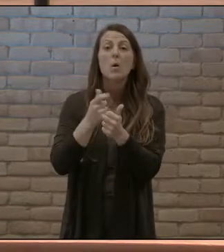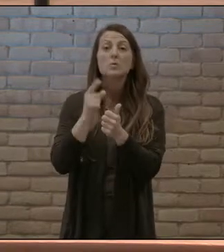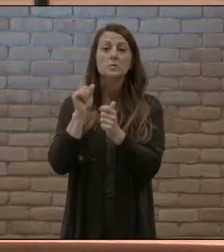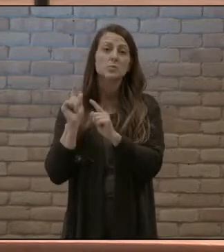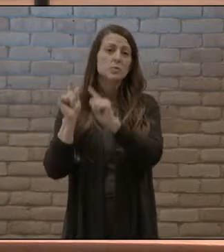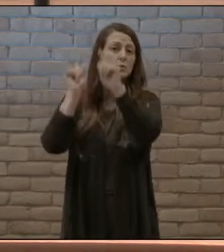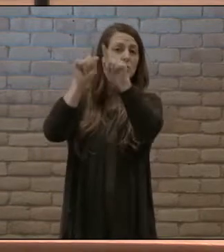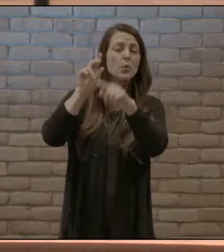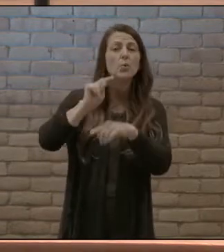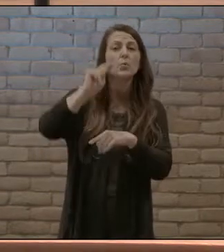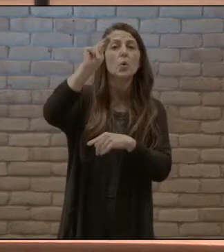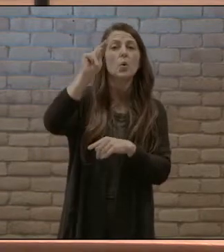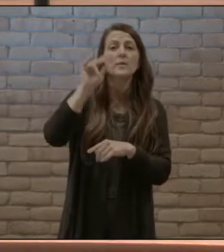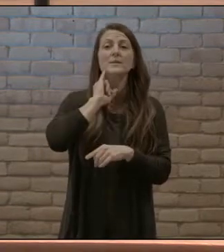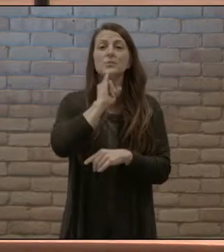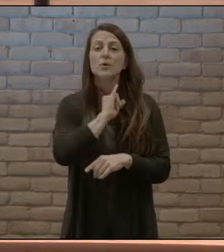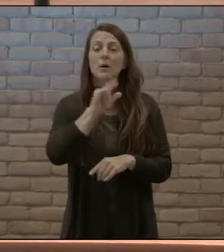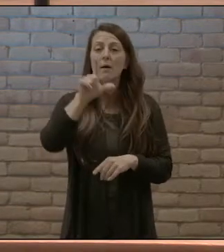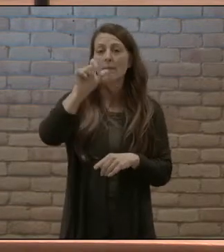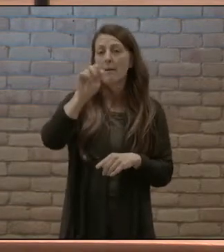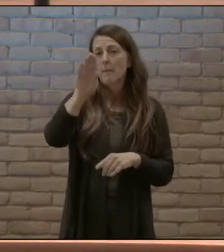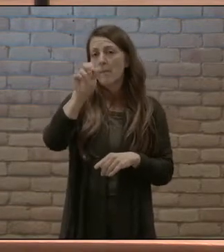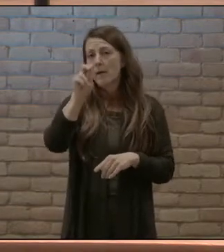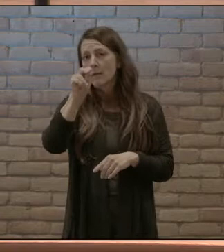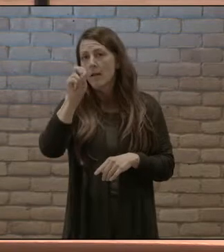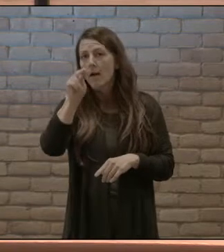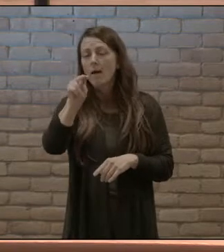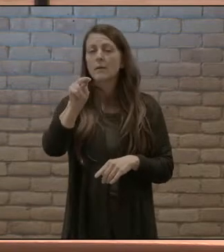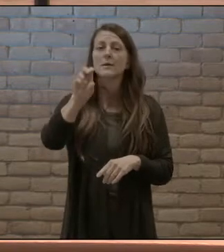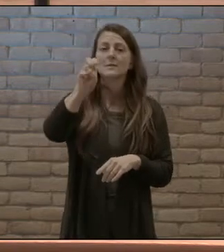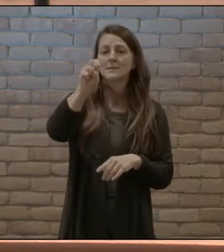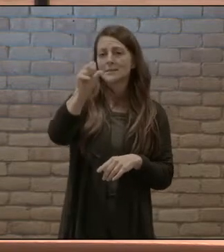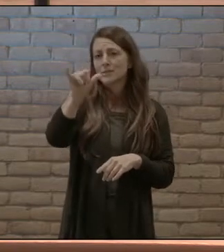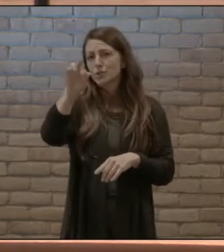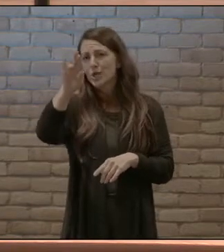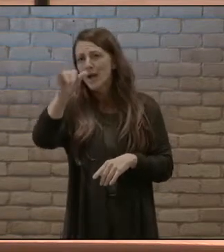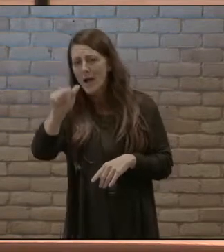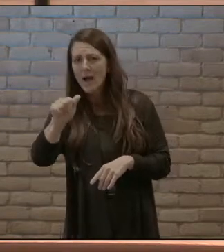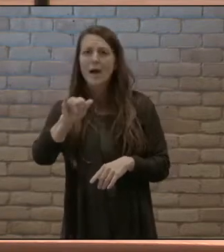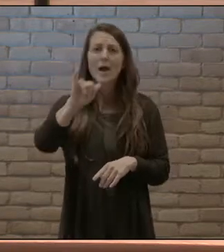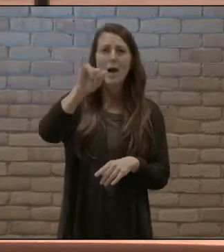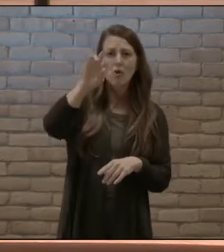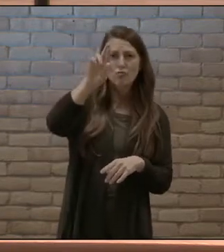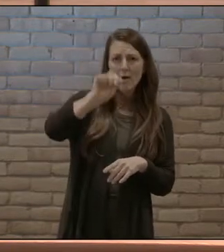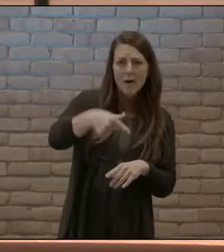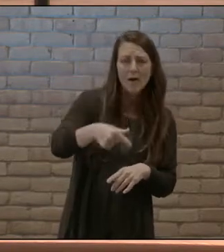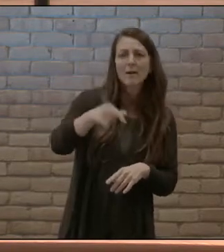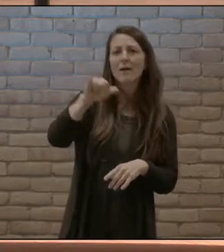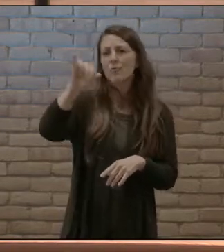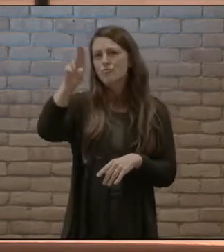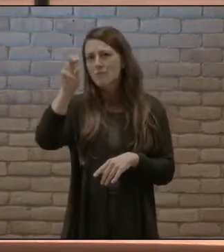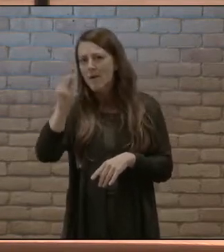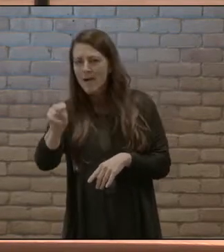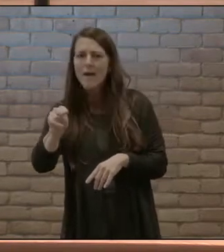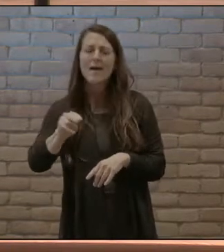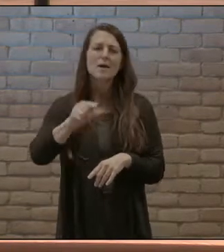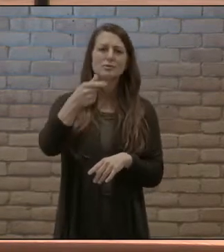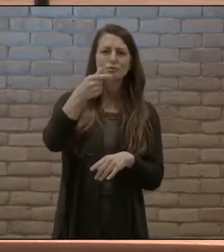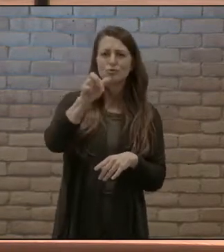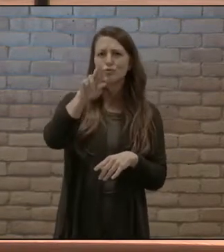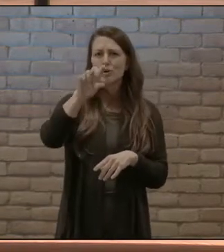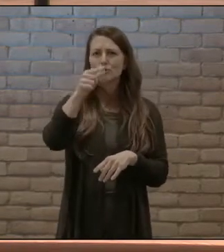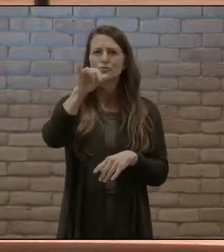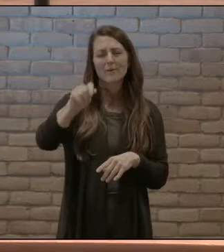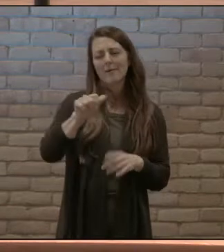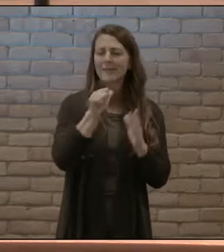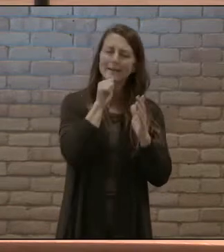Israel and to Lebanon and to Syria, and some even went to Iraq and to Iran and to Georgia, not